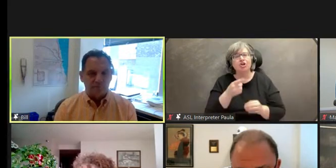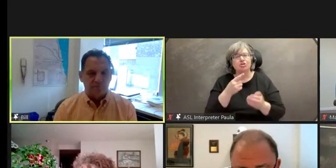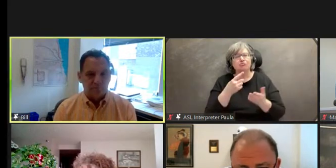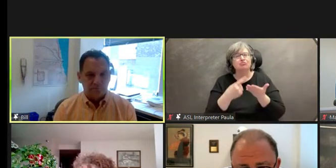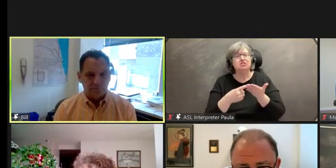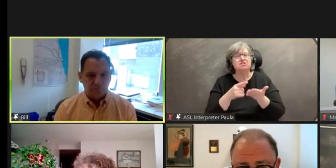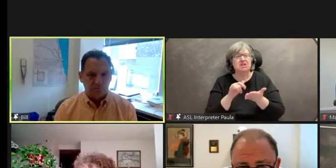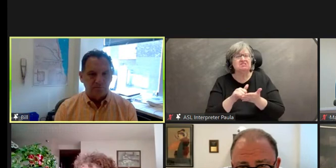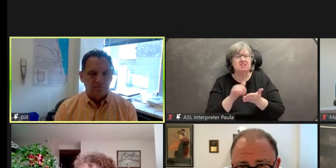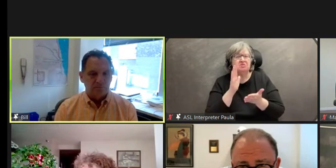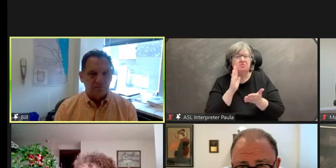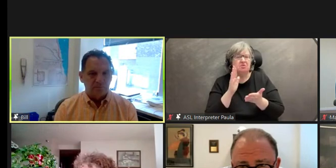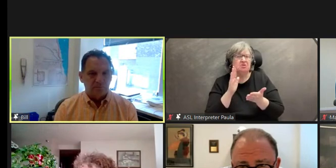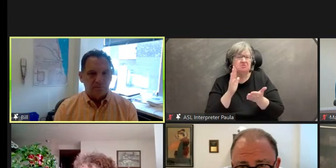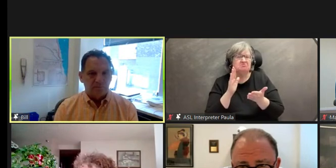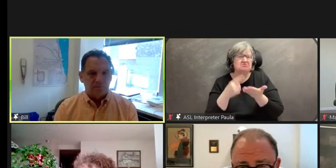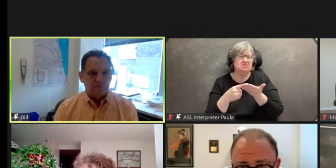Okay.